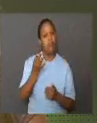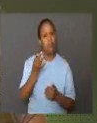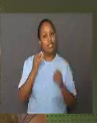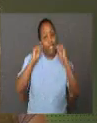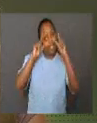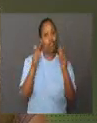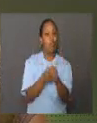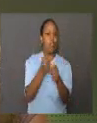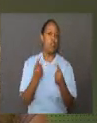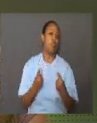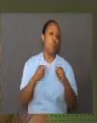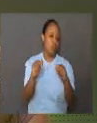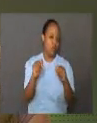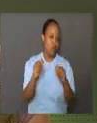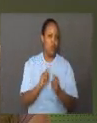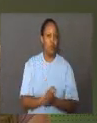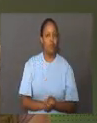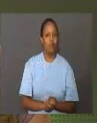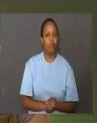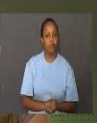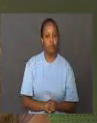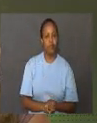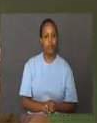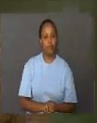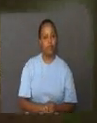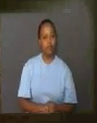pencil ready, for you will need to take notes.